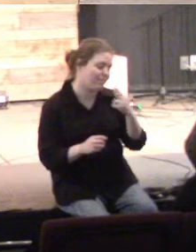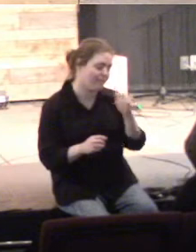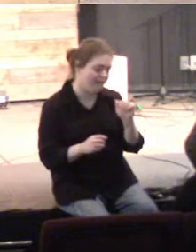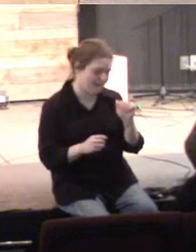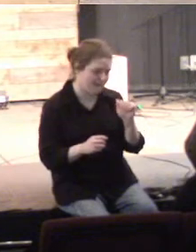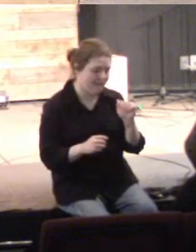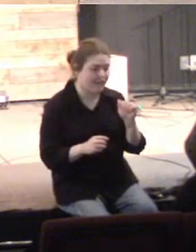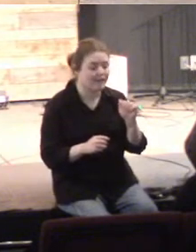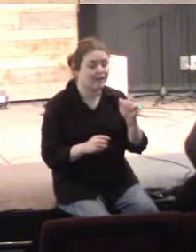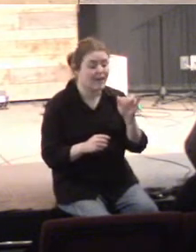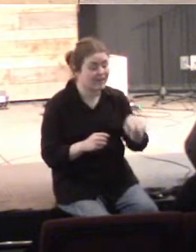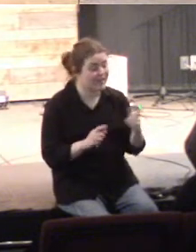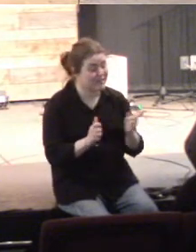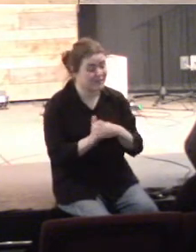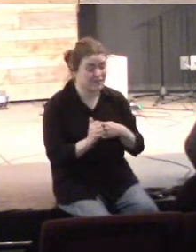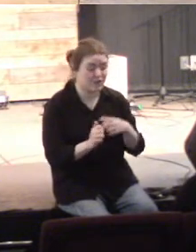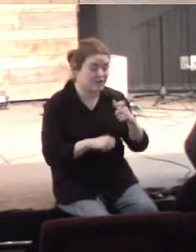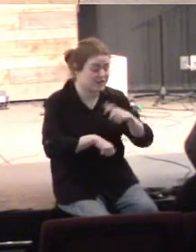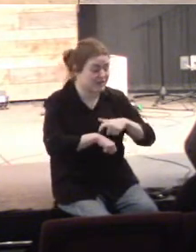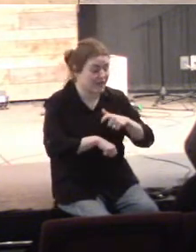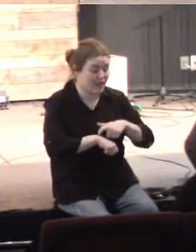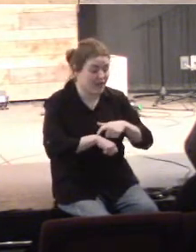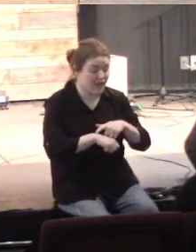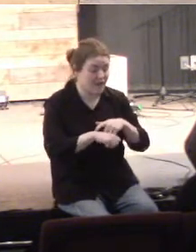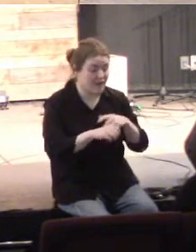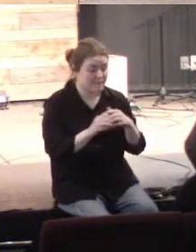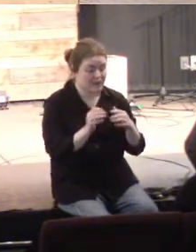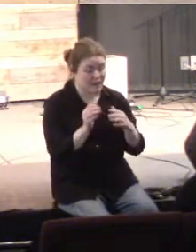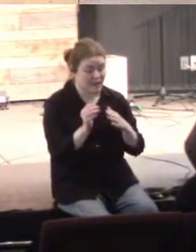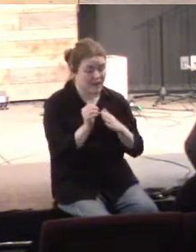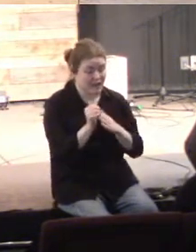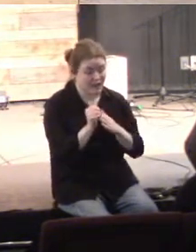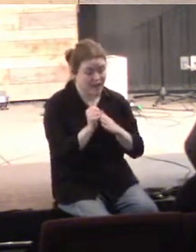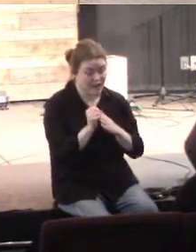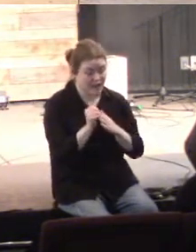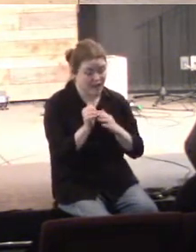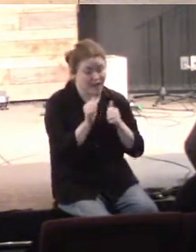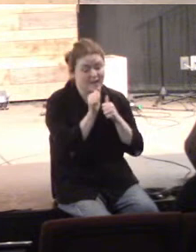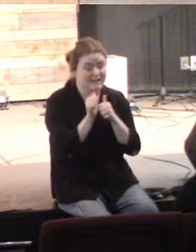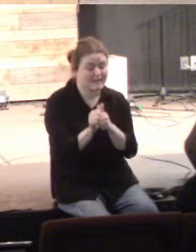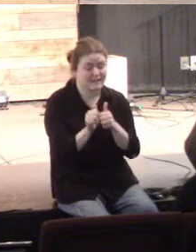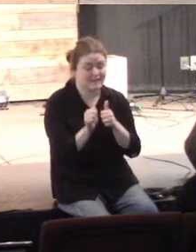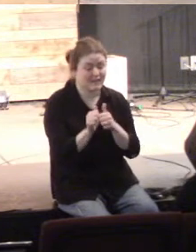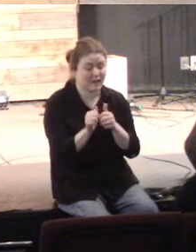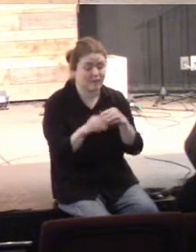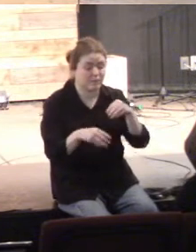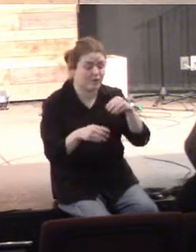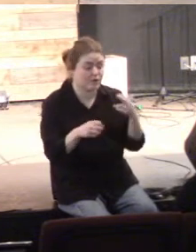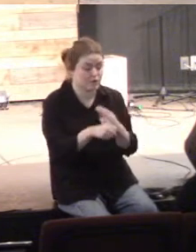time disciple is used in a feminine sense to refer to an actual female.